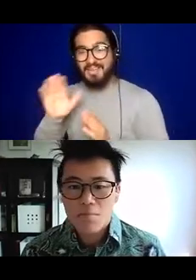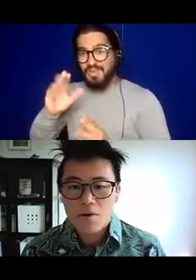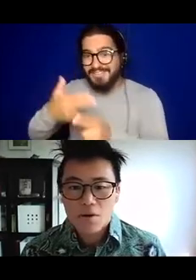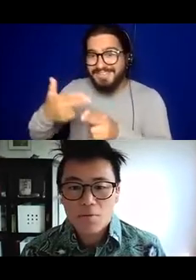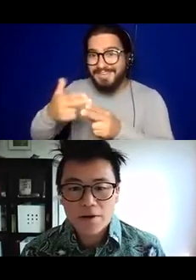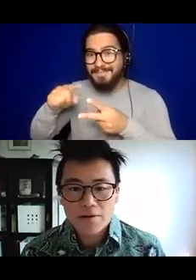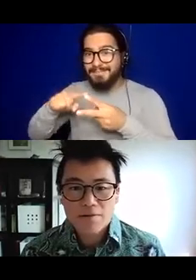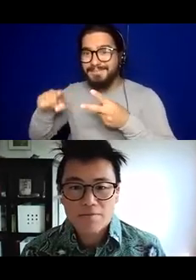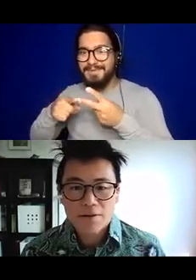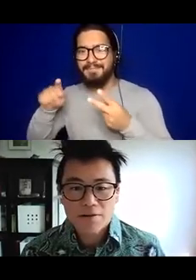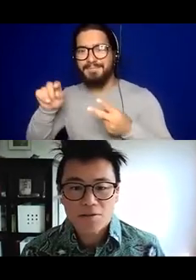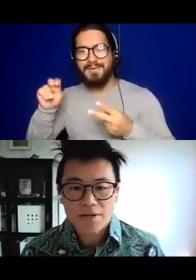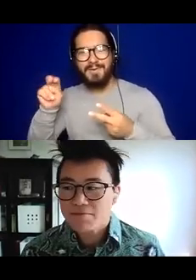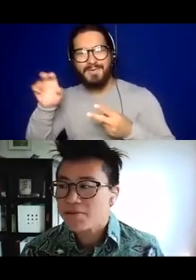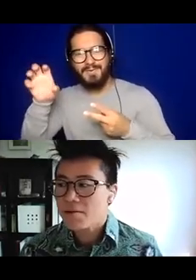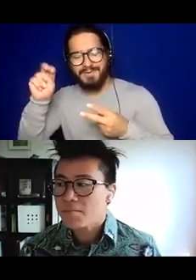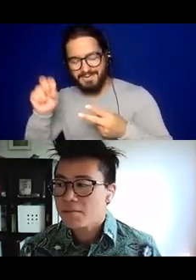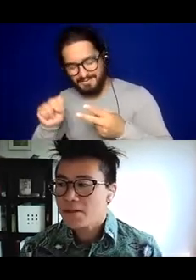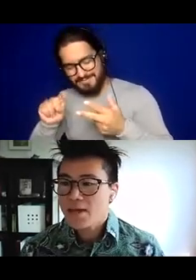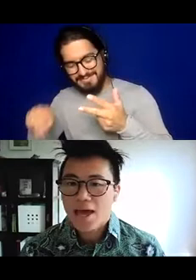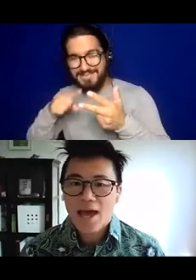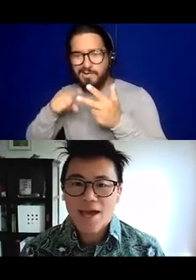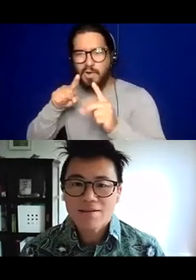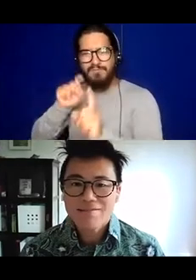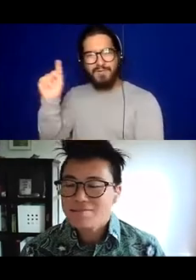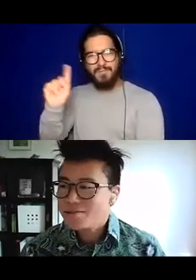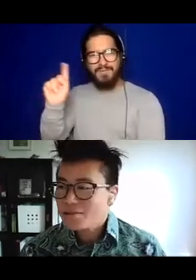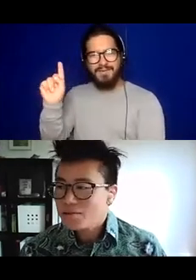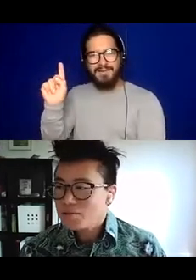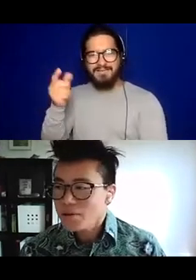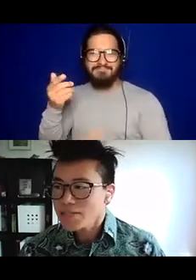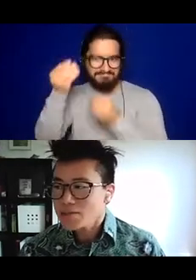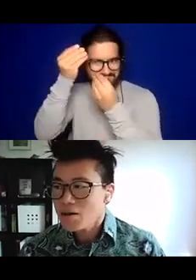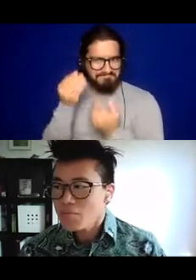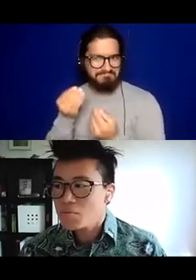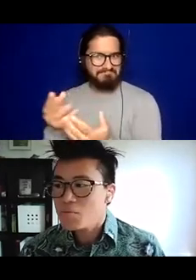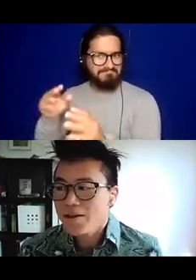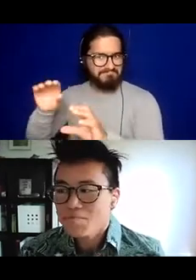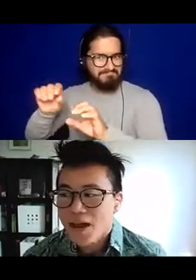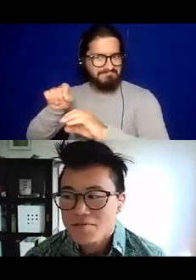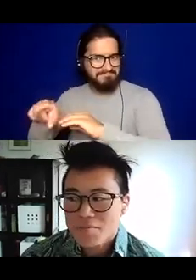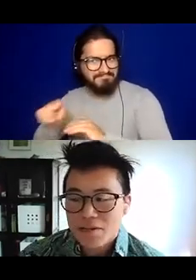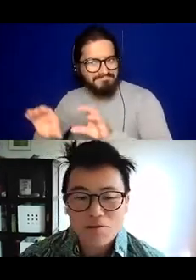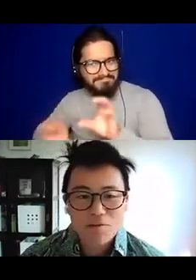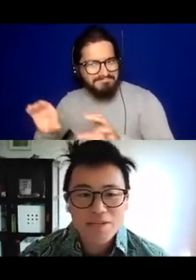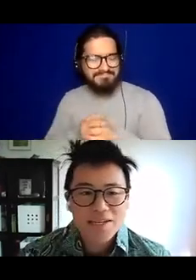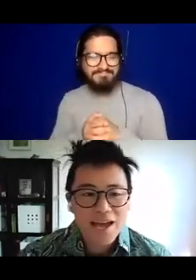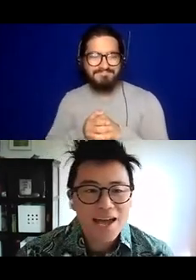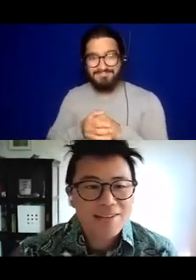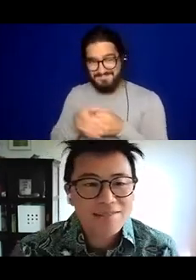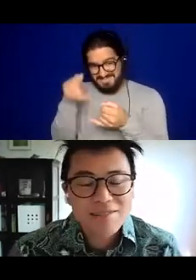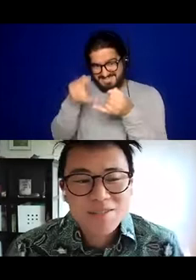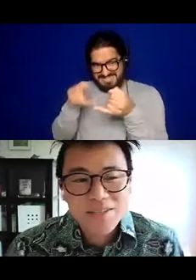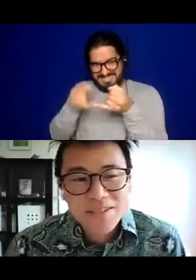and where you're joining from. And what's one platform that you're